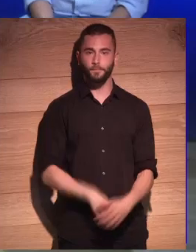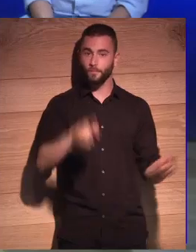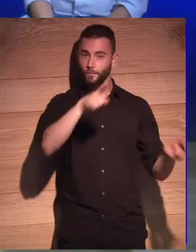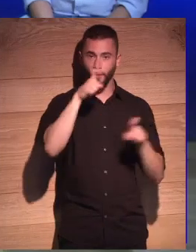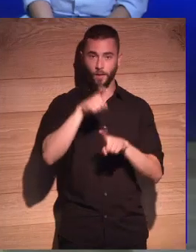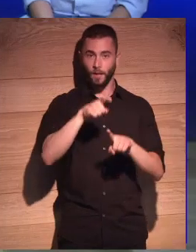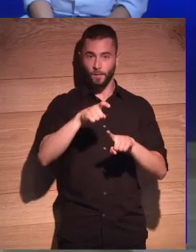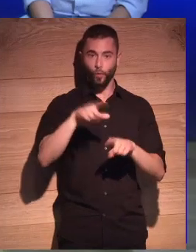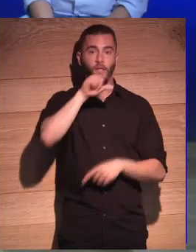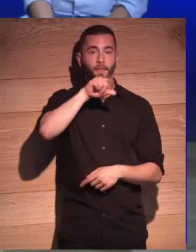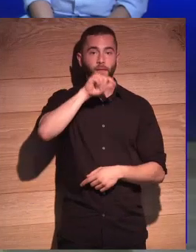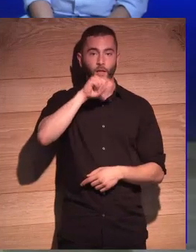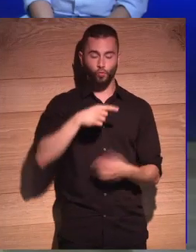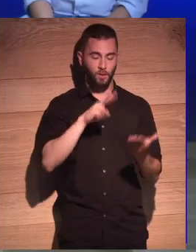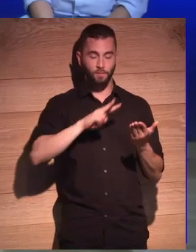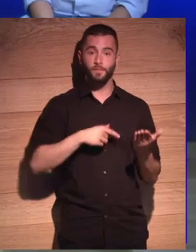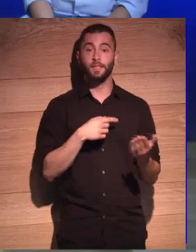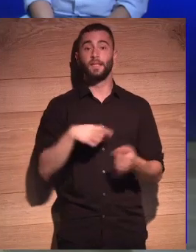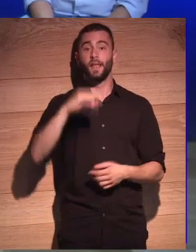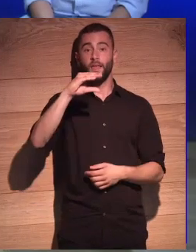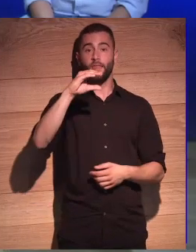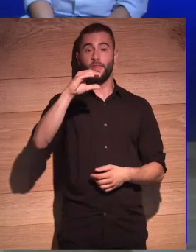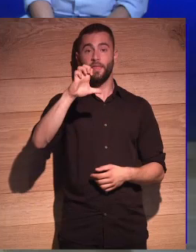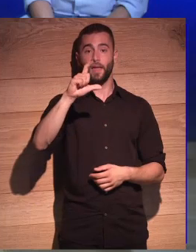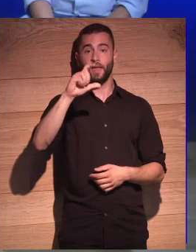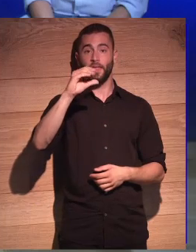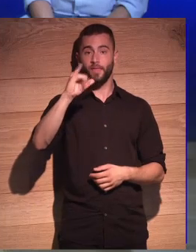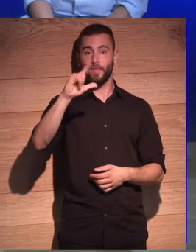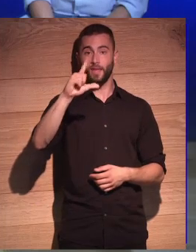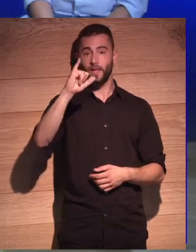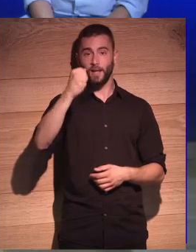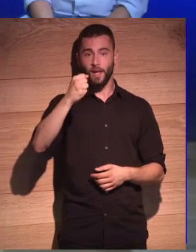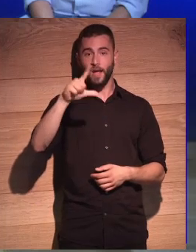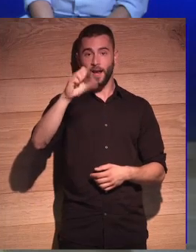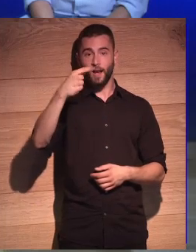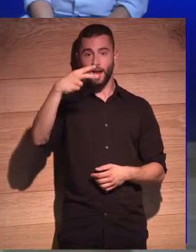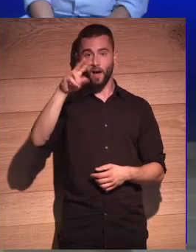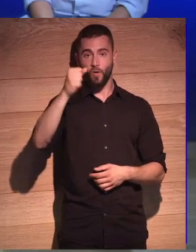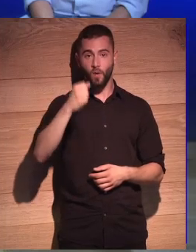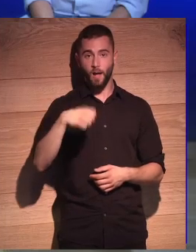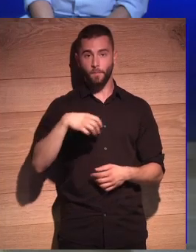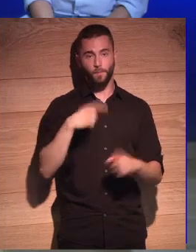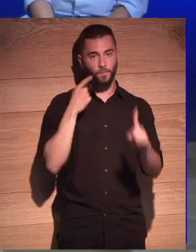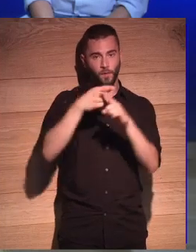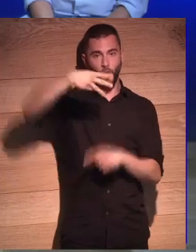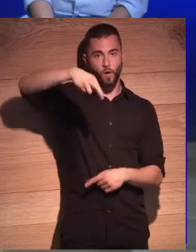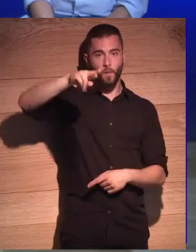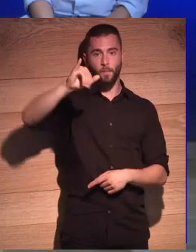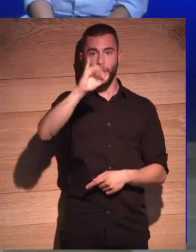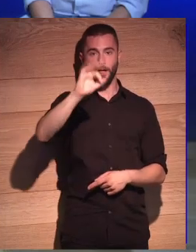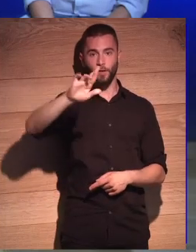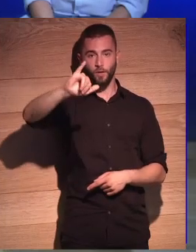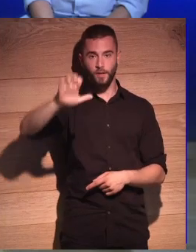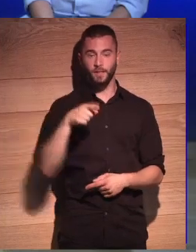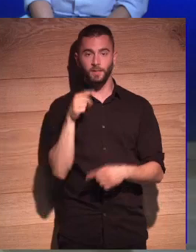There is another question that we have received through Twitter from Cecilia Lawa. She asks Marjorie,